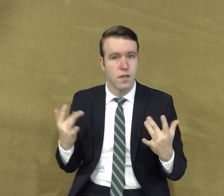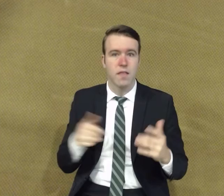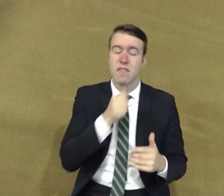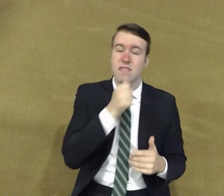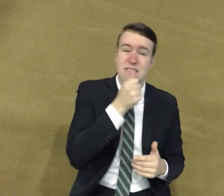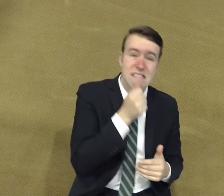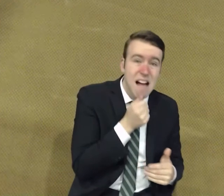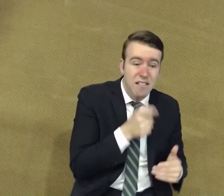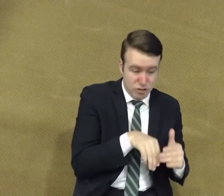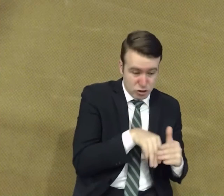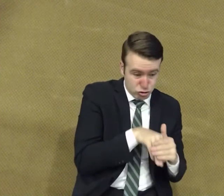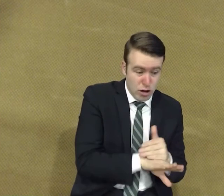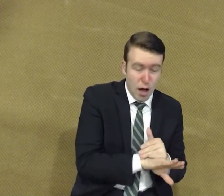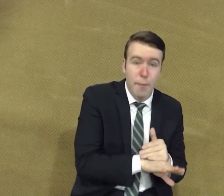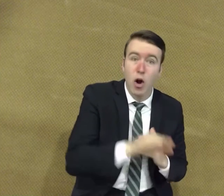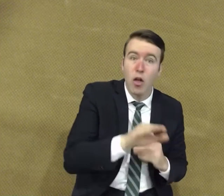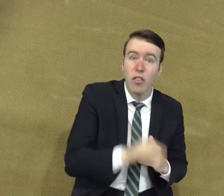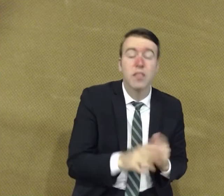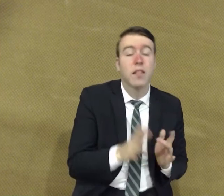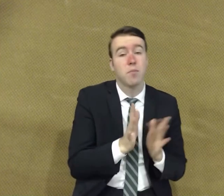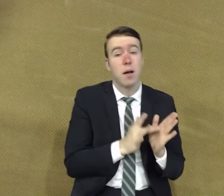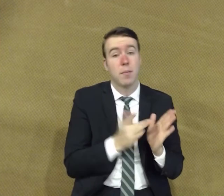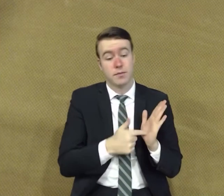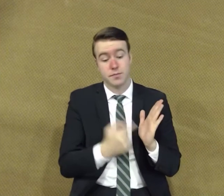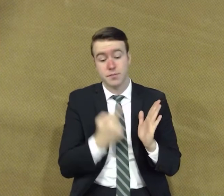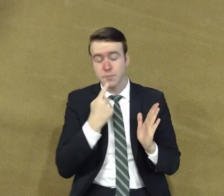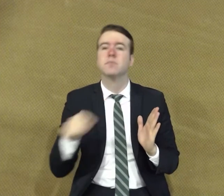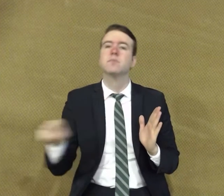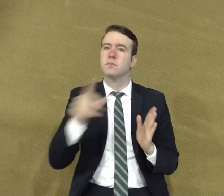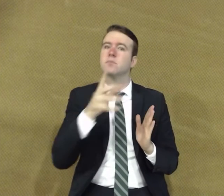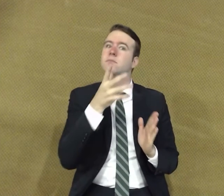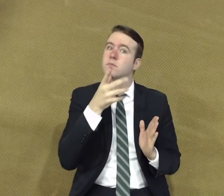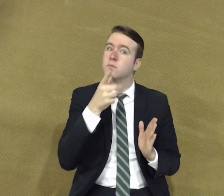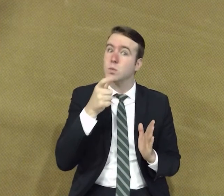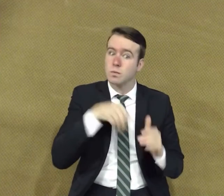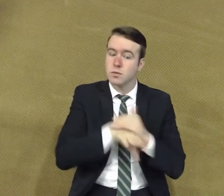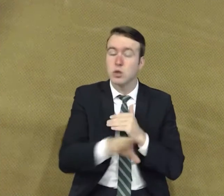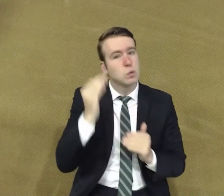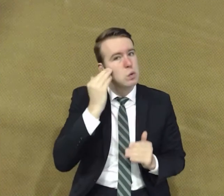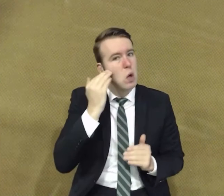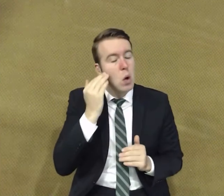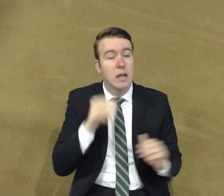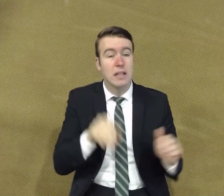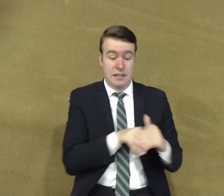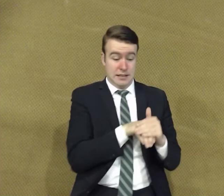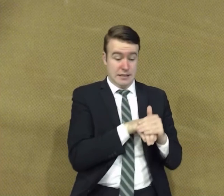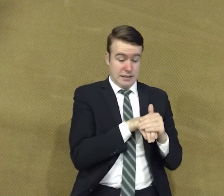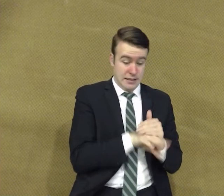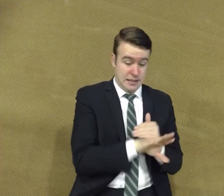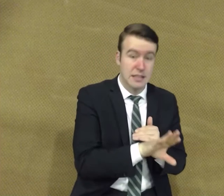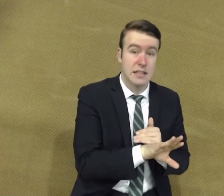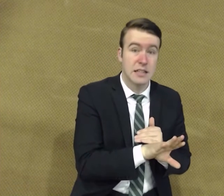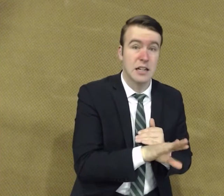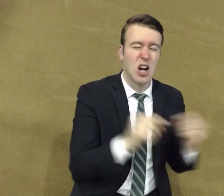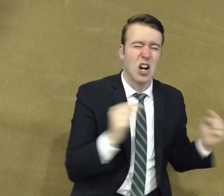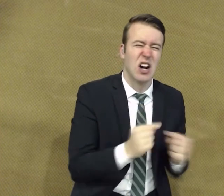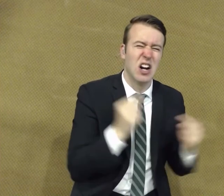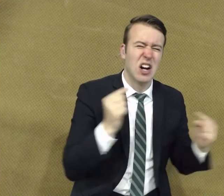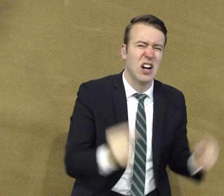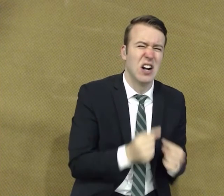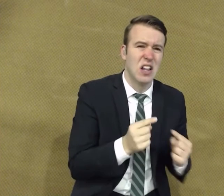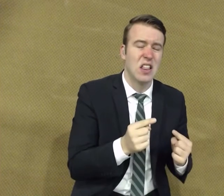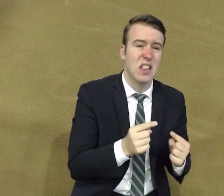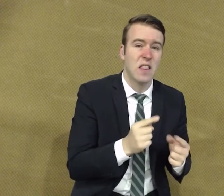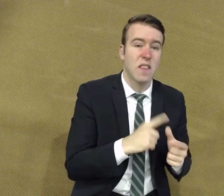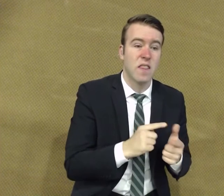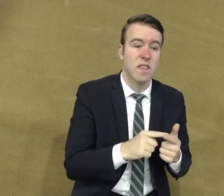of childbirth, the Bible tells us, and you mothers could tell us, is soon forgotten, or at least